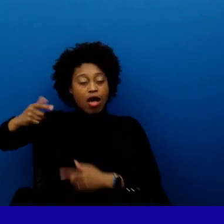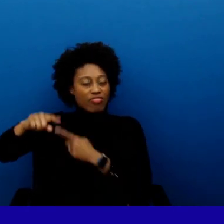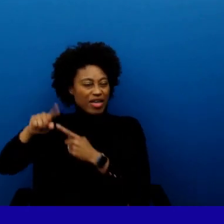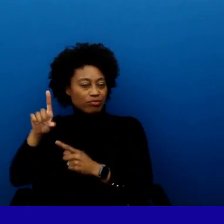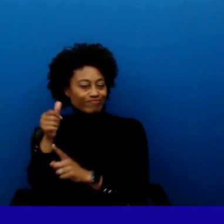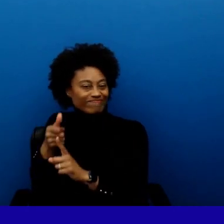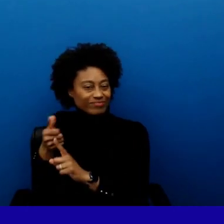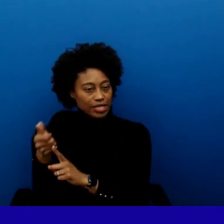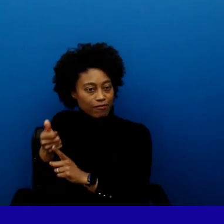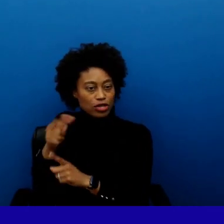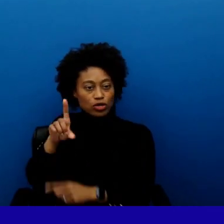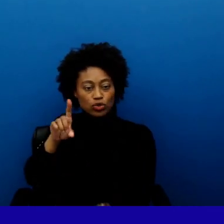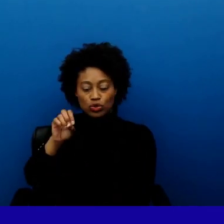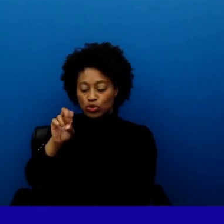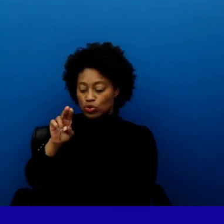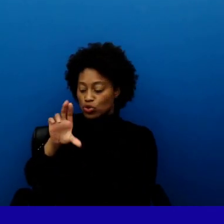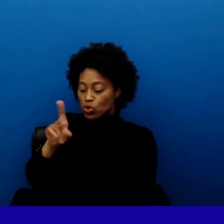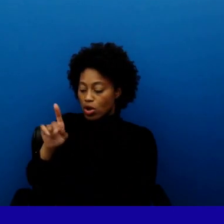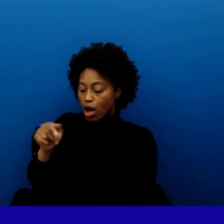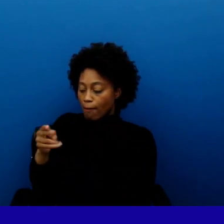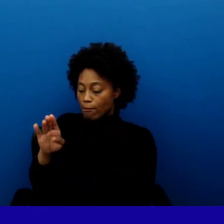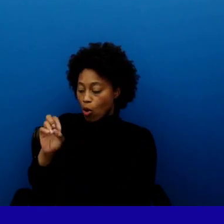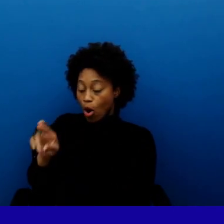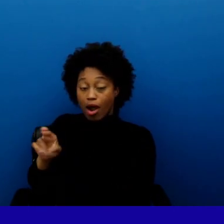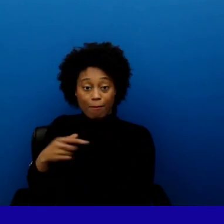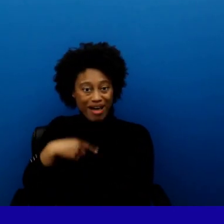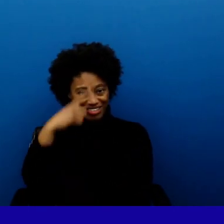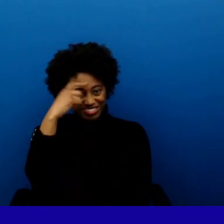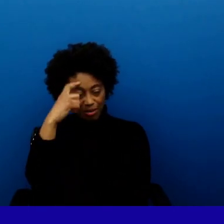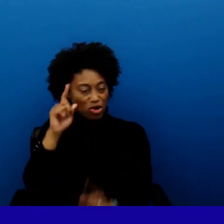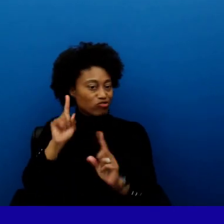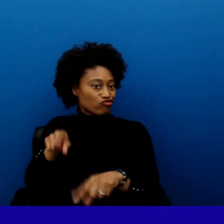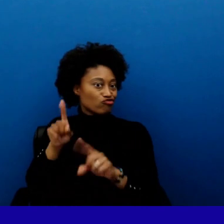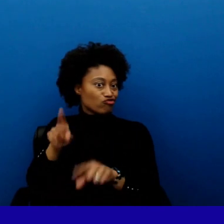in their at their house. And my favorite